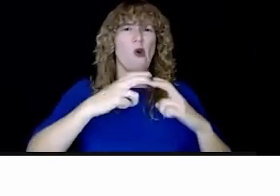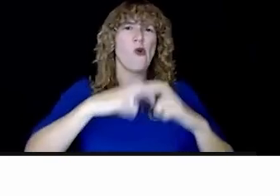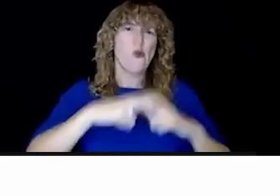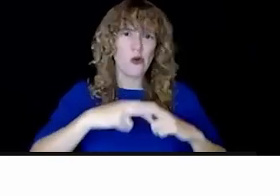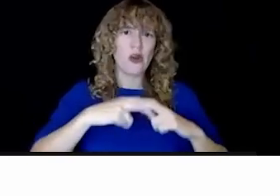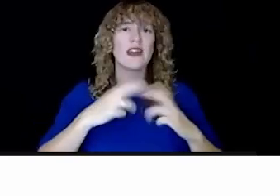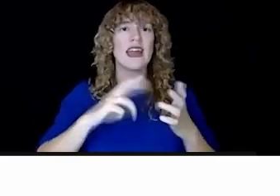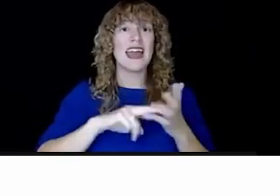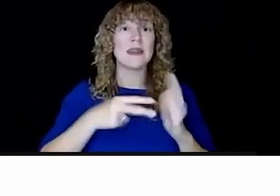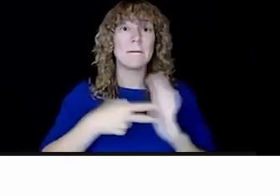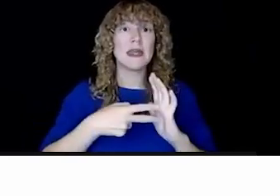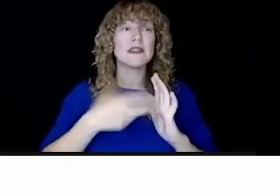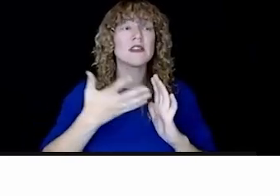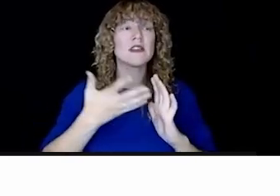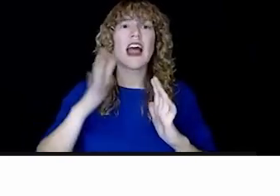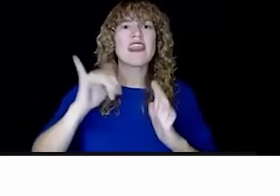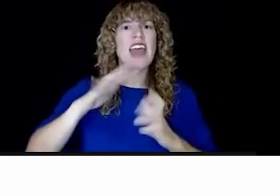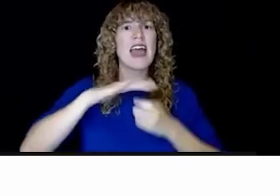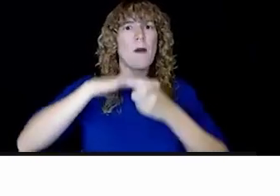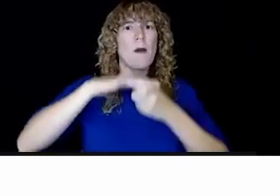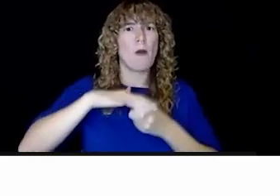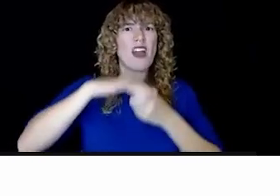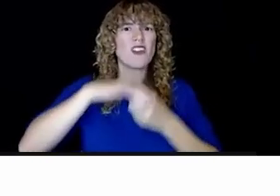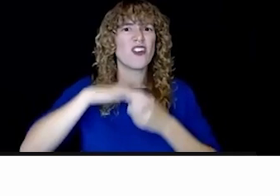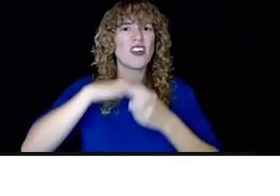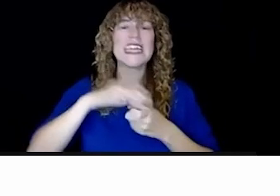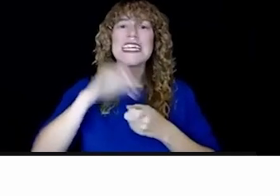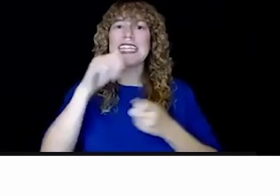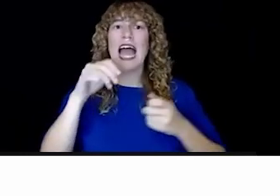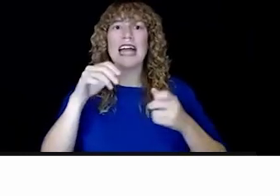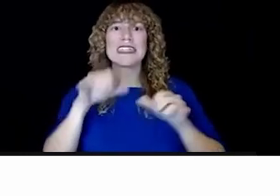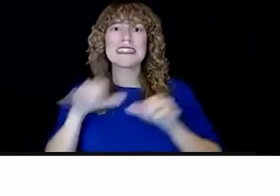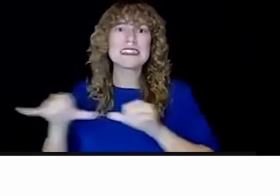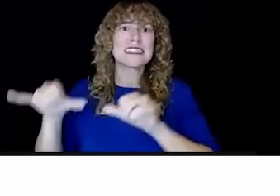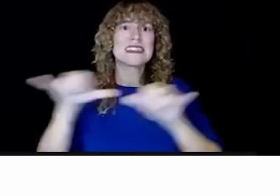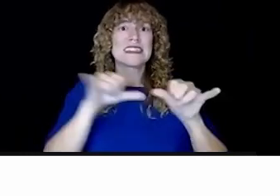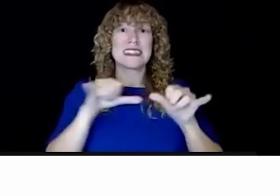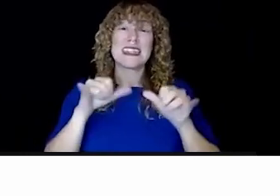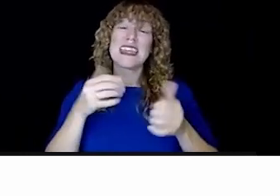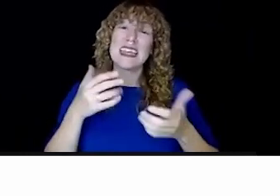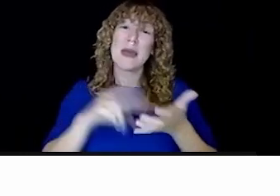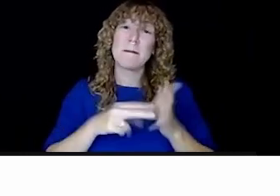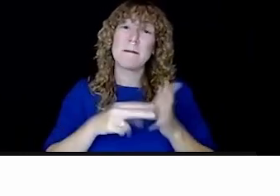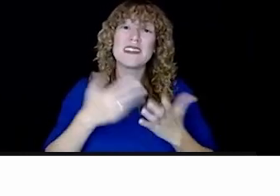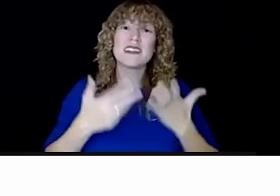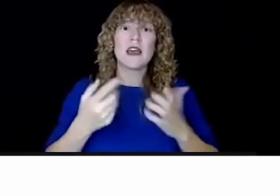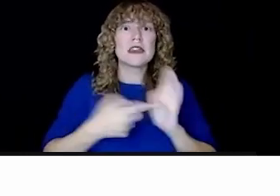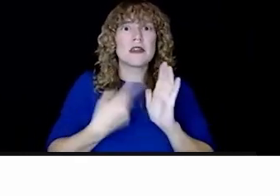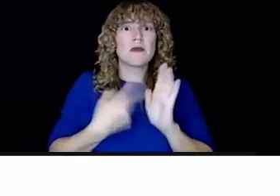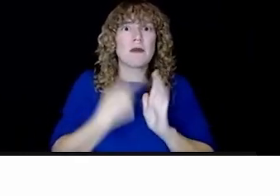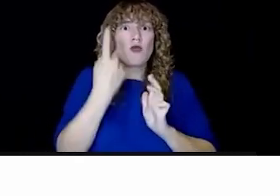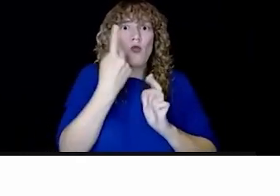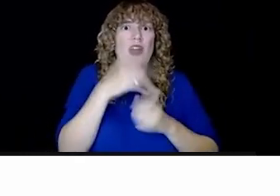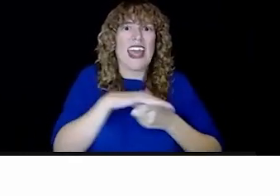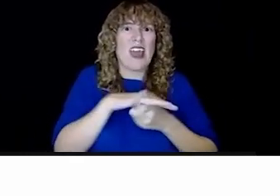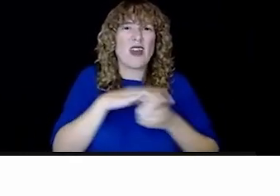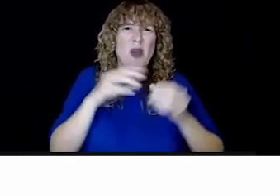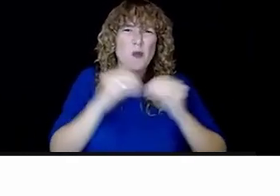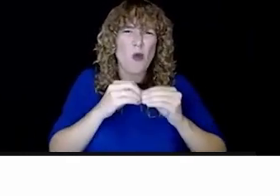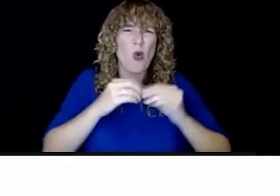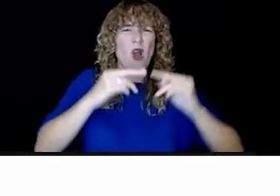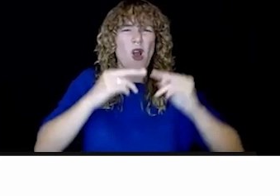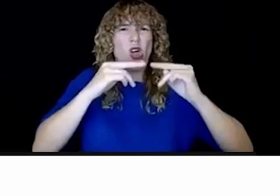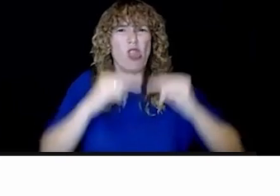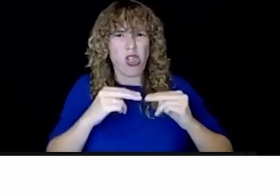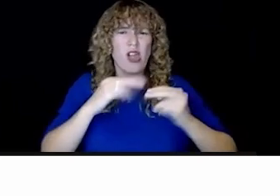distribution of tension across contact points. With consistent vibrations during the flights, portions of the strap length will